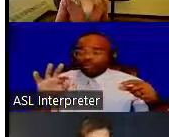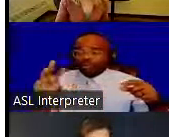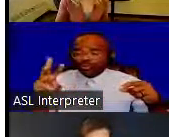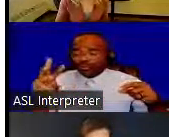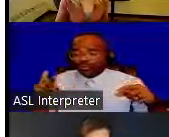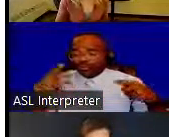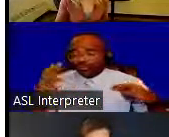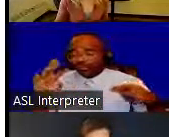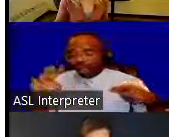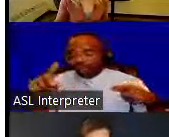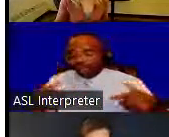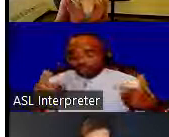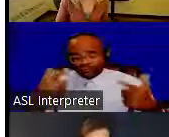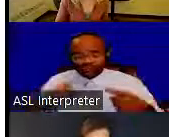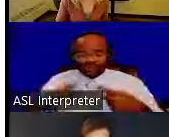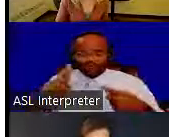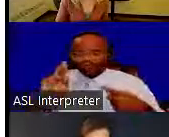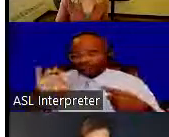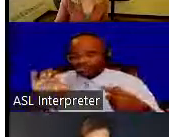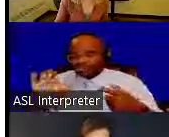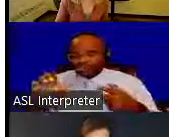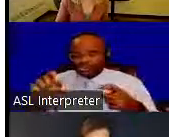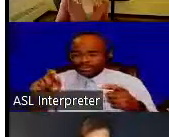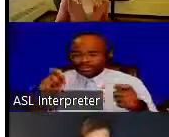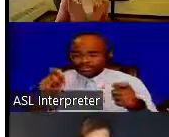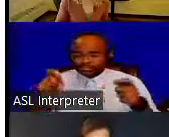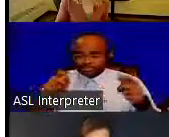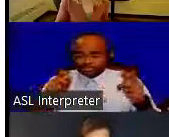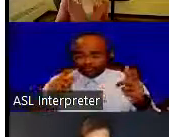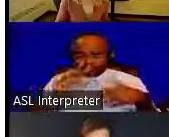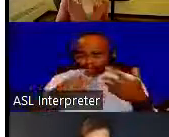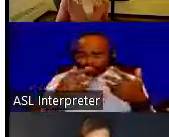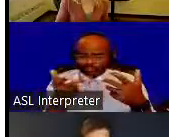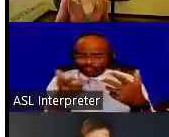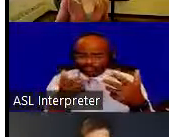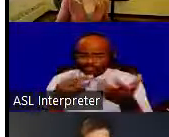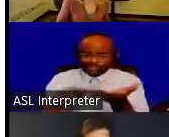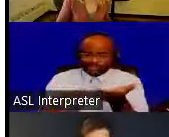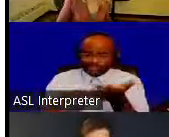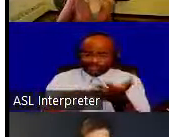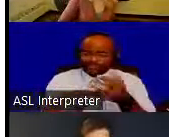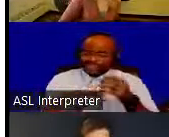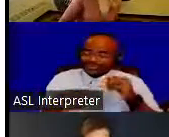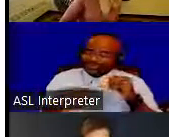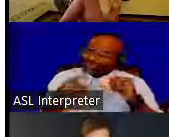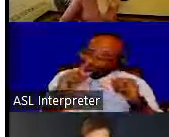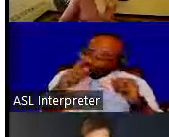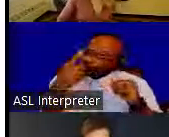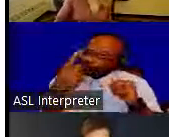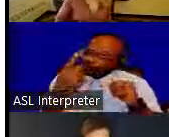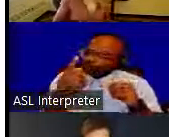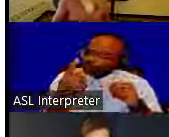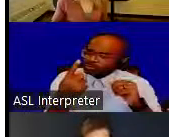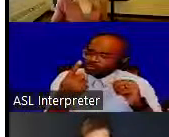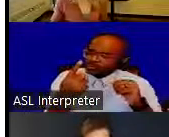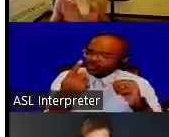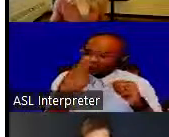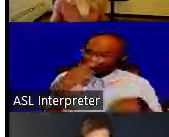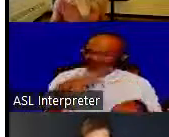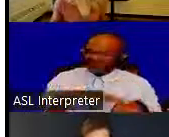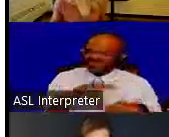example? So this is one of the fun things that I get to do as part of my job.